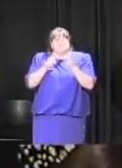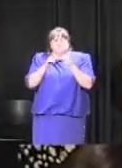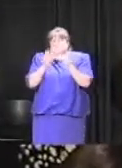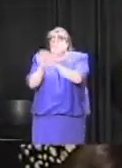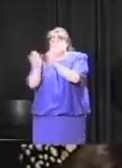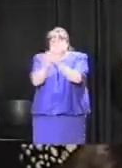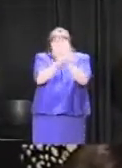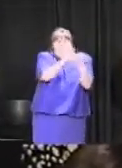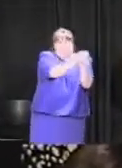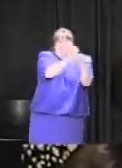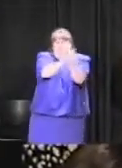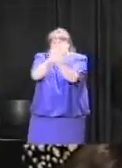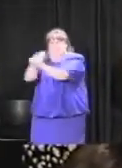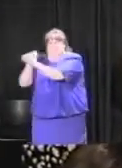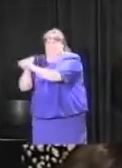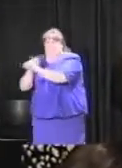doors,